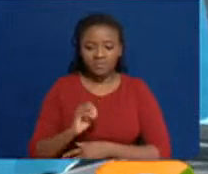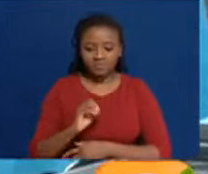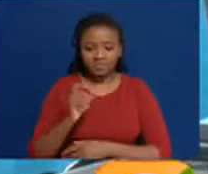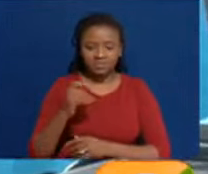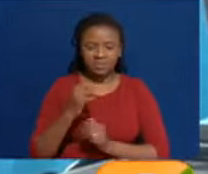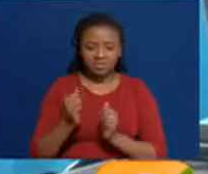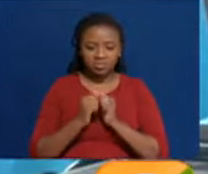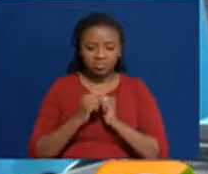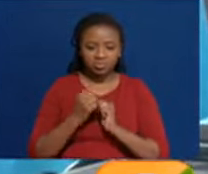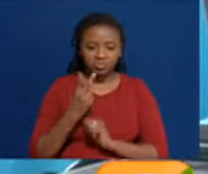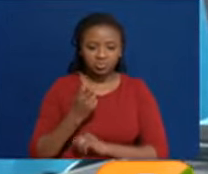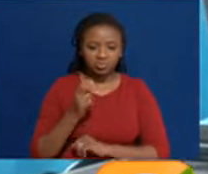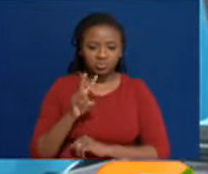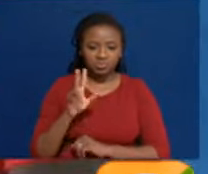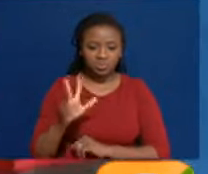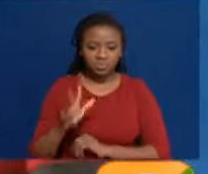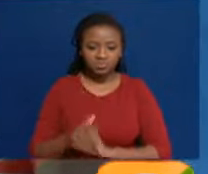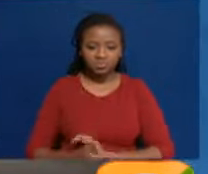October 2023.